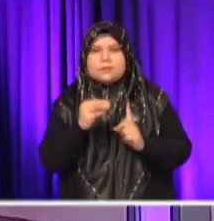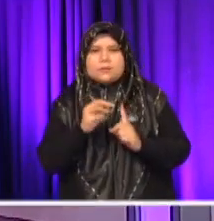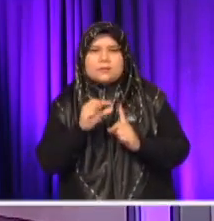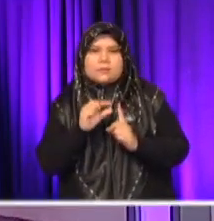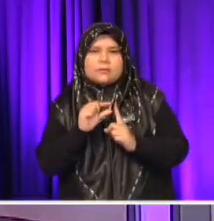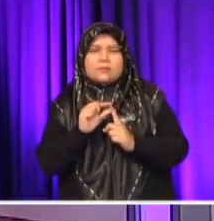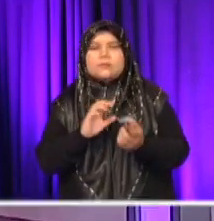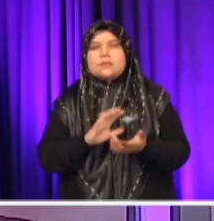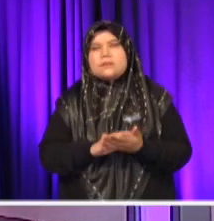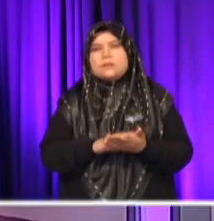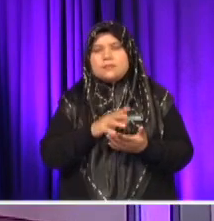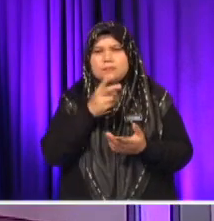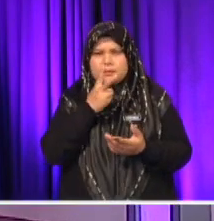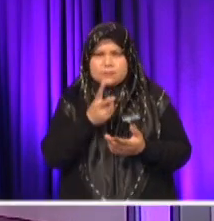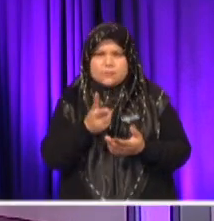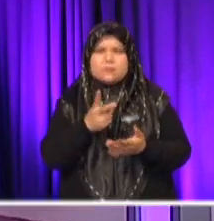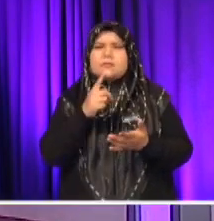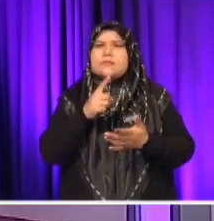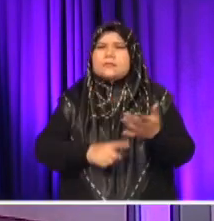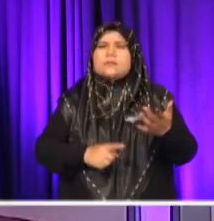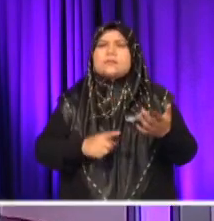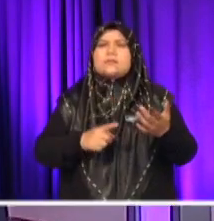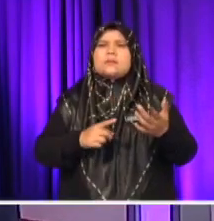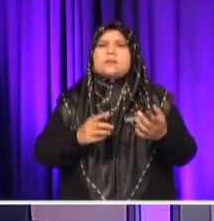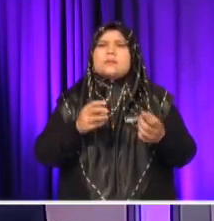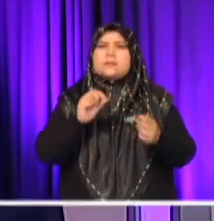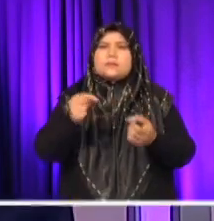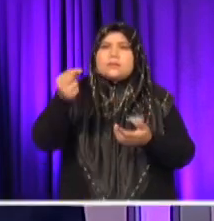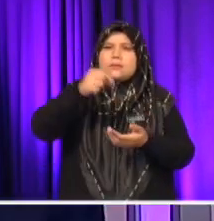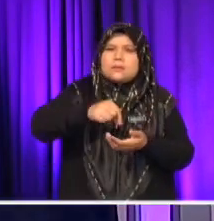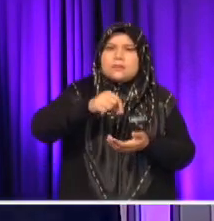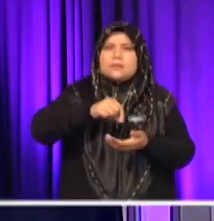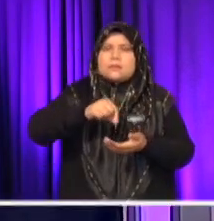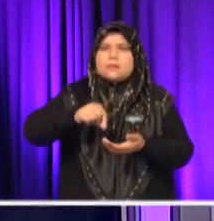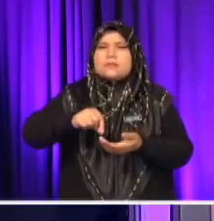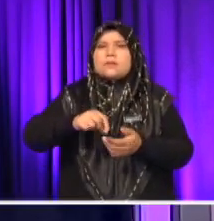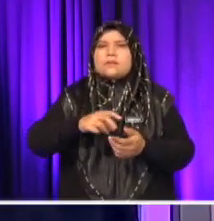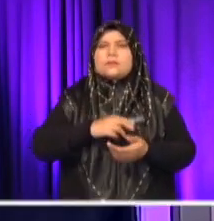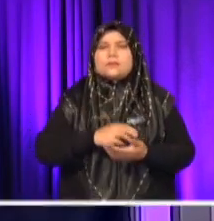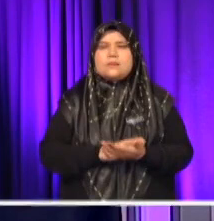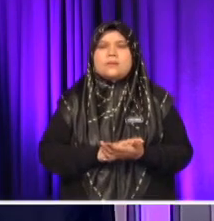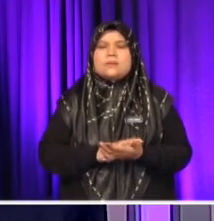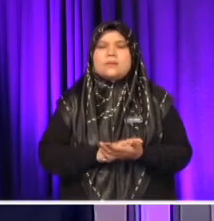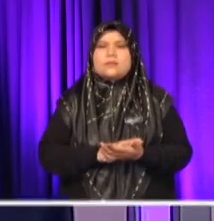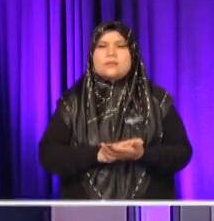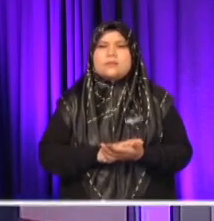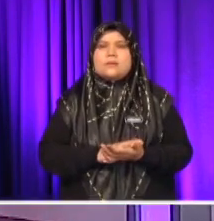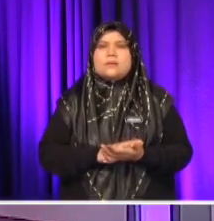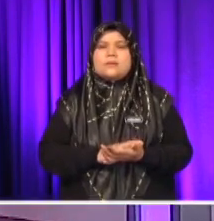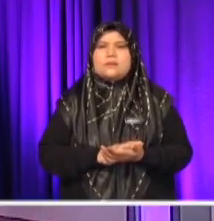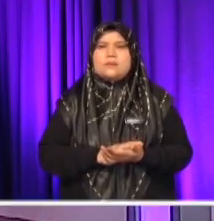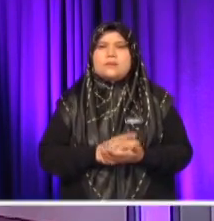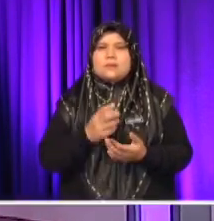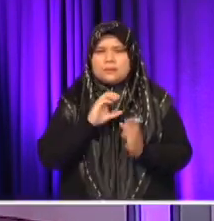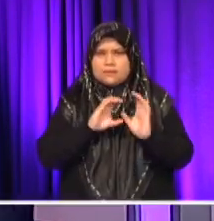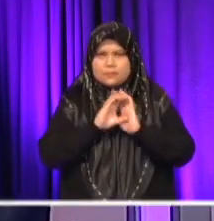for them to identify what are the things that they need to put or include in the writing, yeah? Okay, so I'm going to read the sample for you